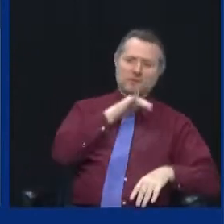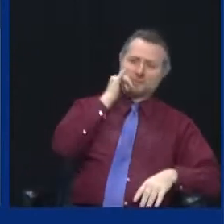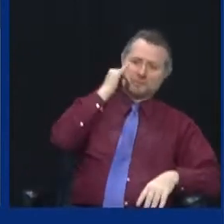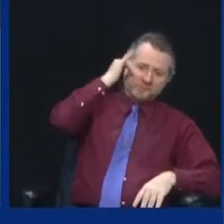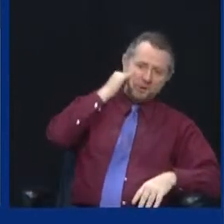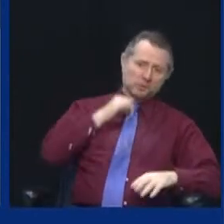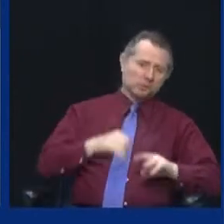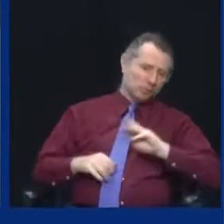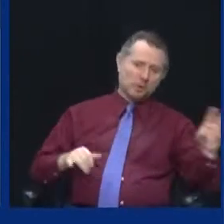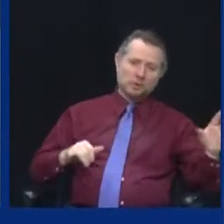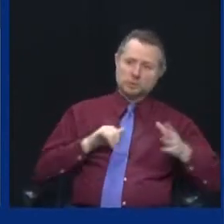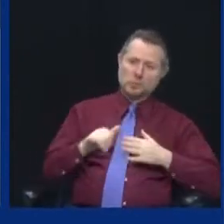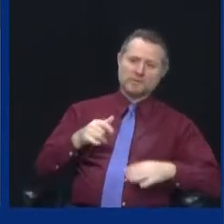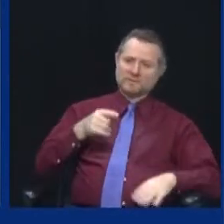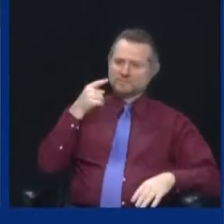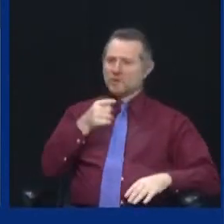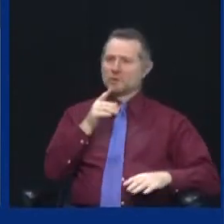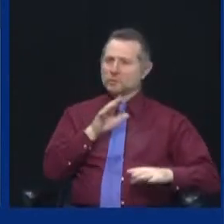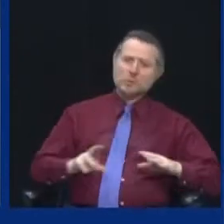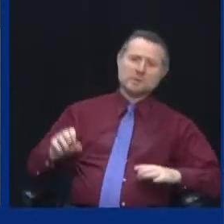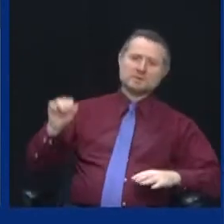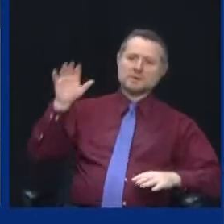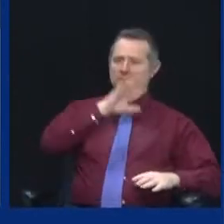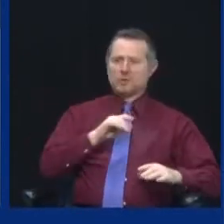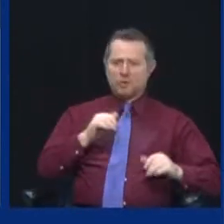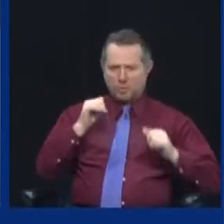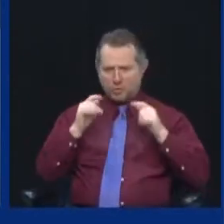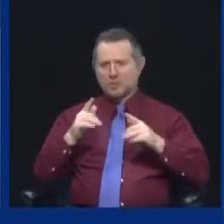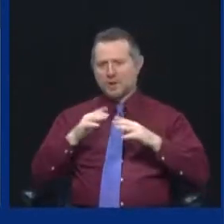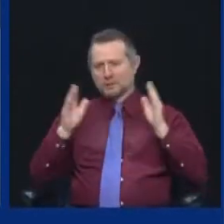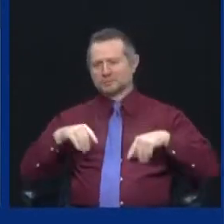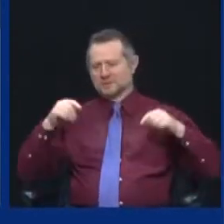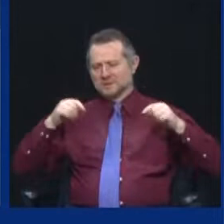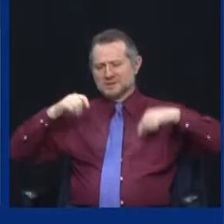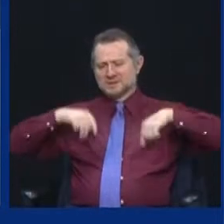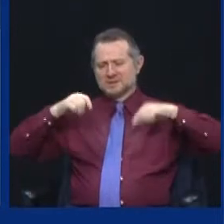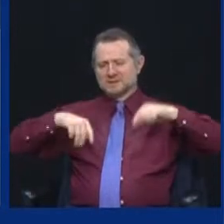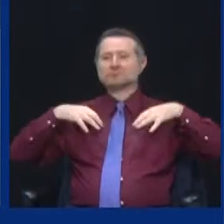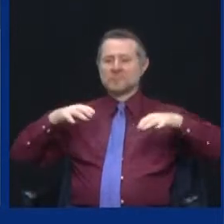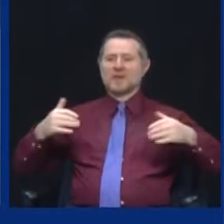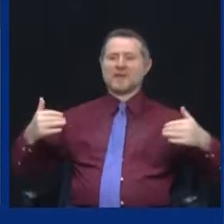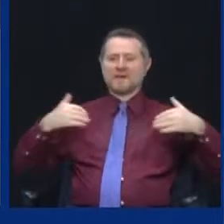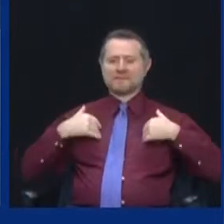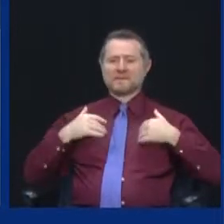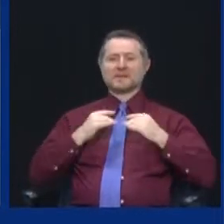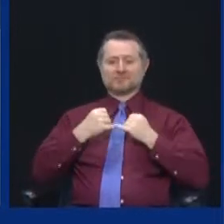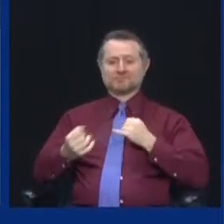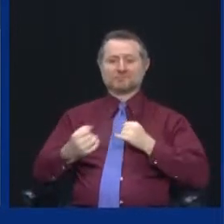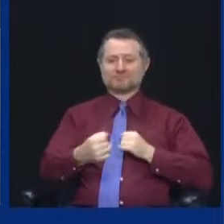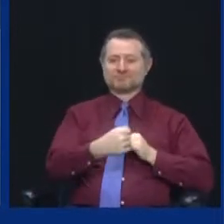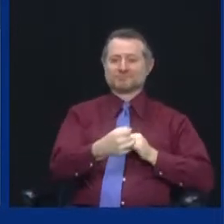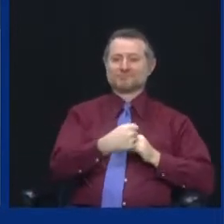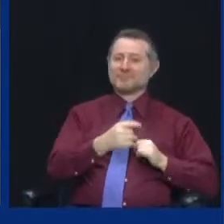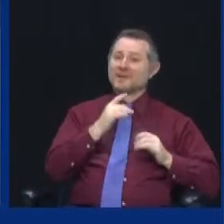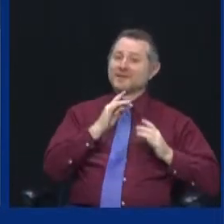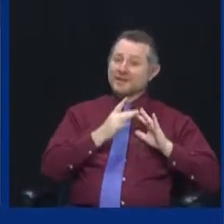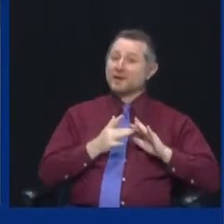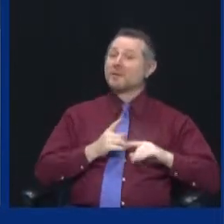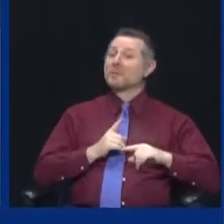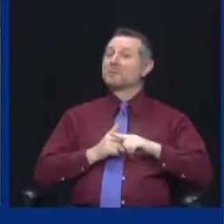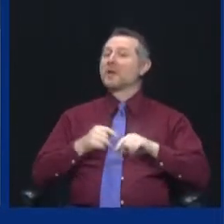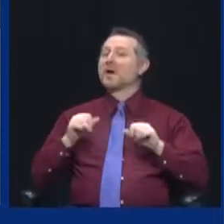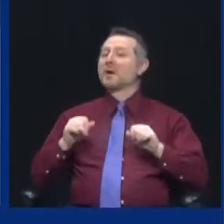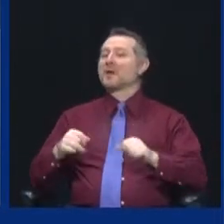place in the country where every home has not only accessible broadband, but affordable